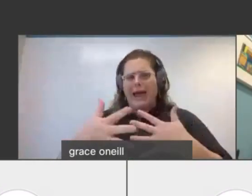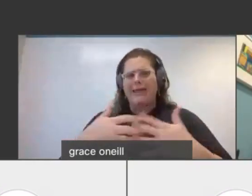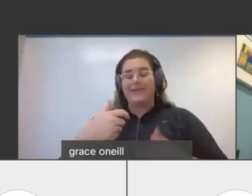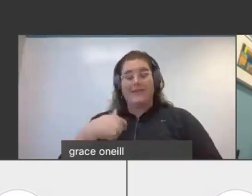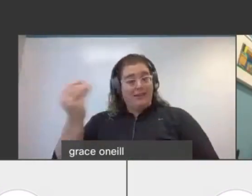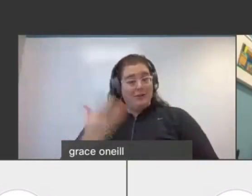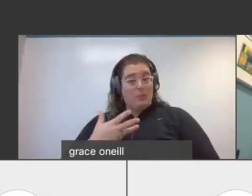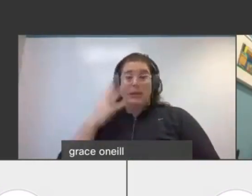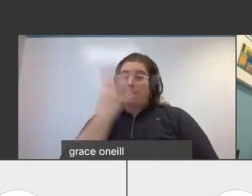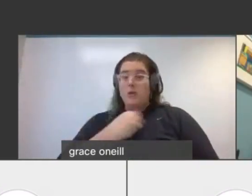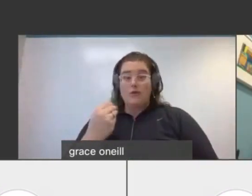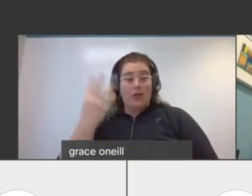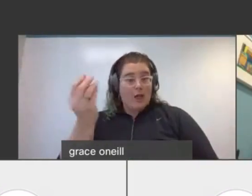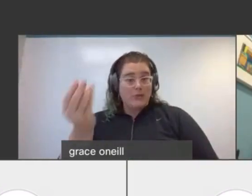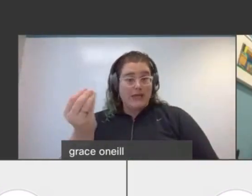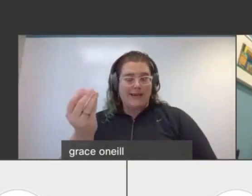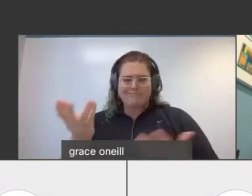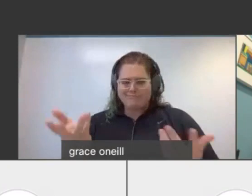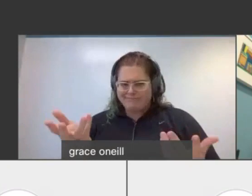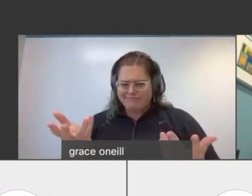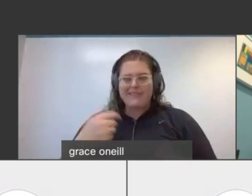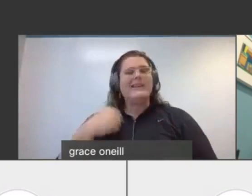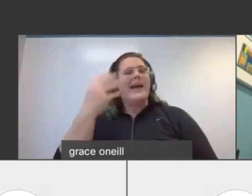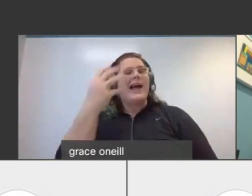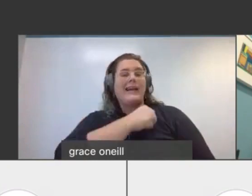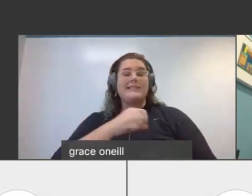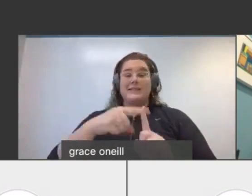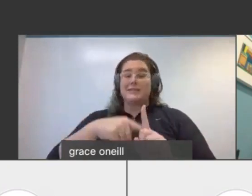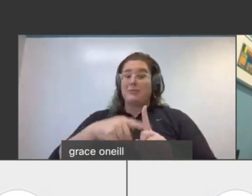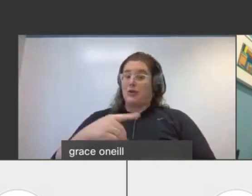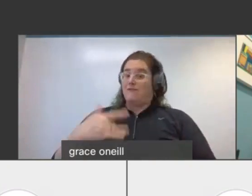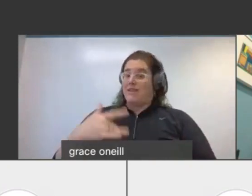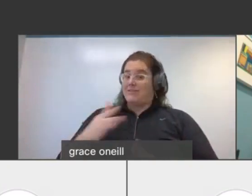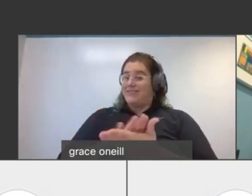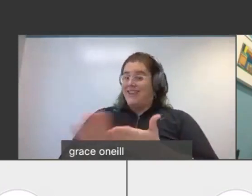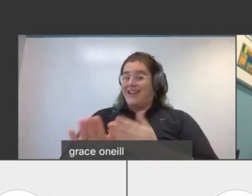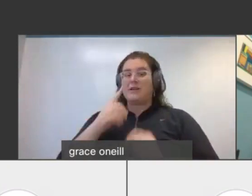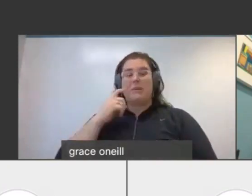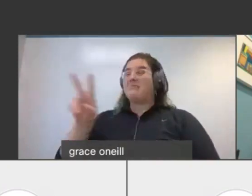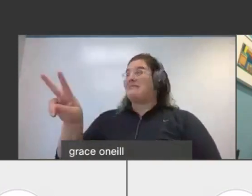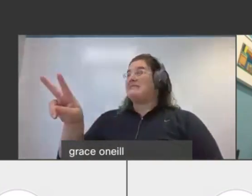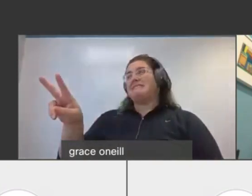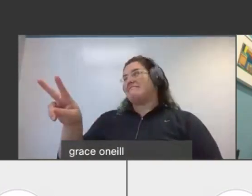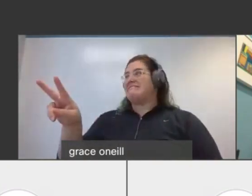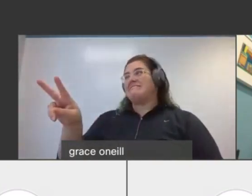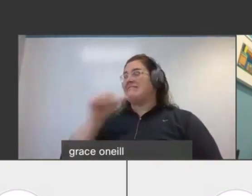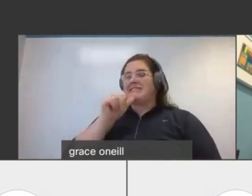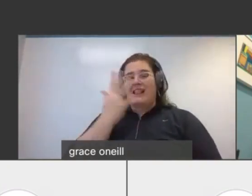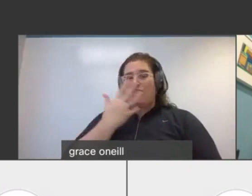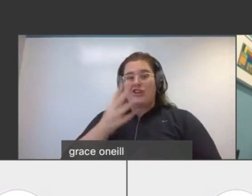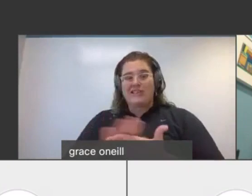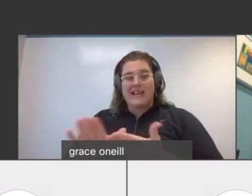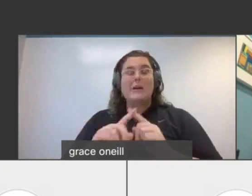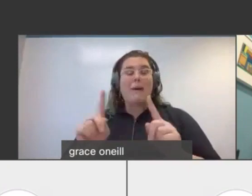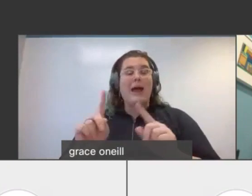beautiful outside. I guess it feels beautiful outside because it doesn't look beautiful outside, but people tell